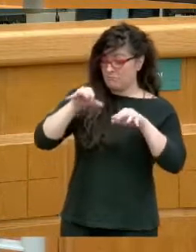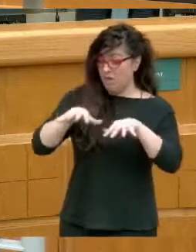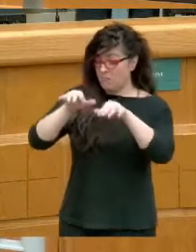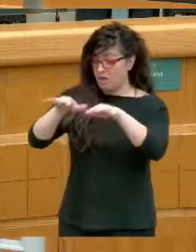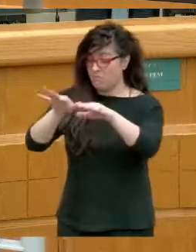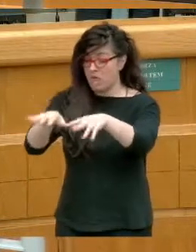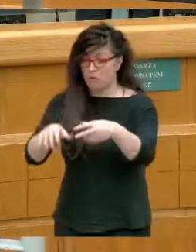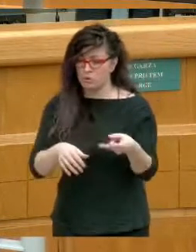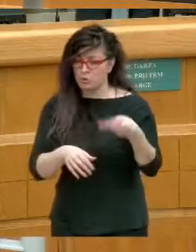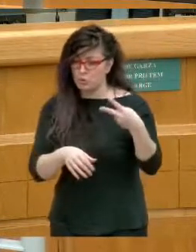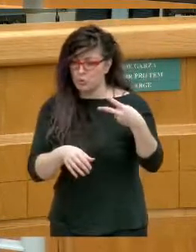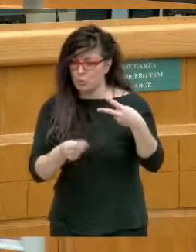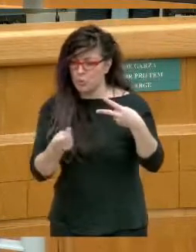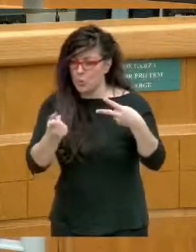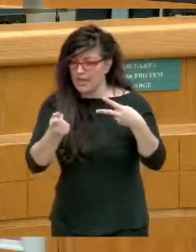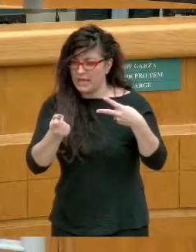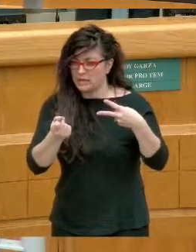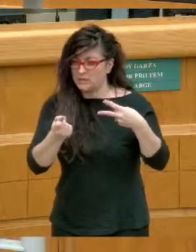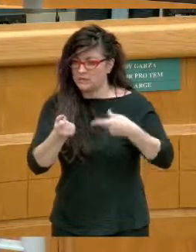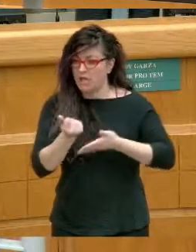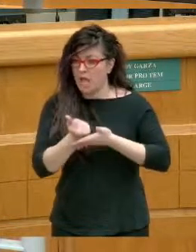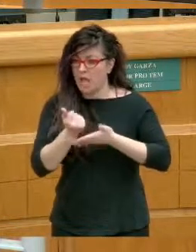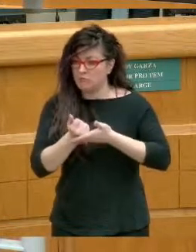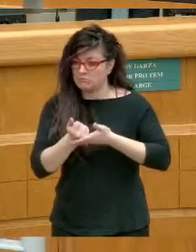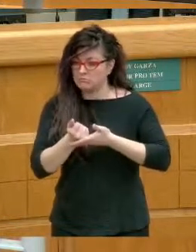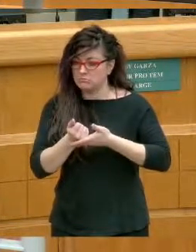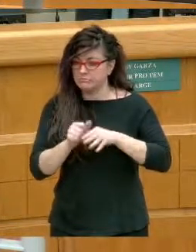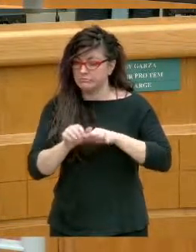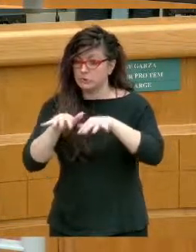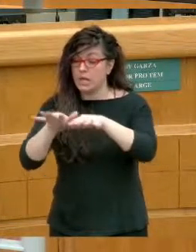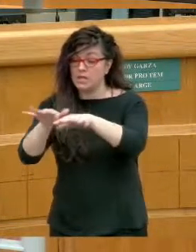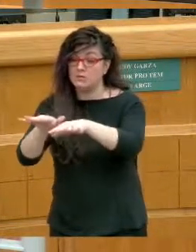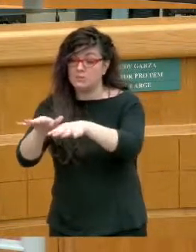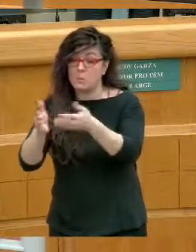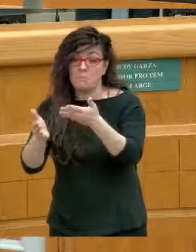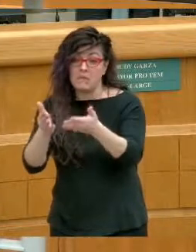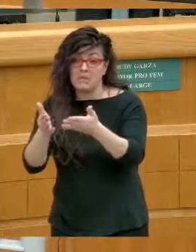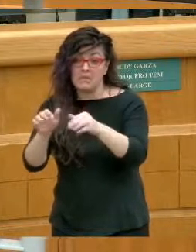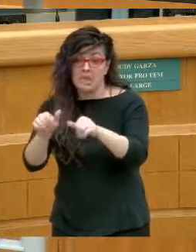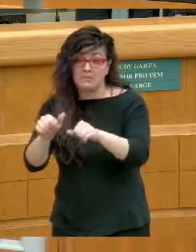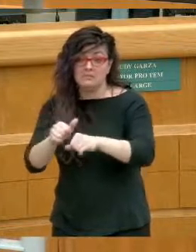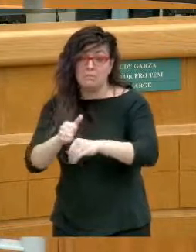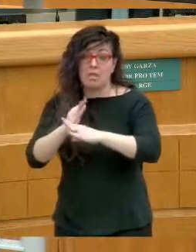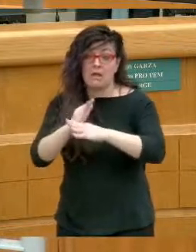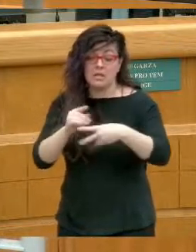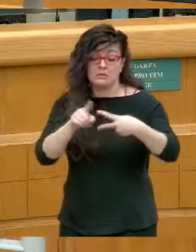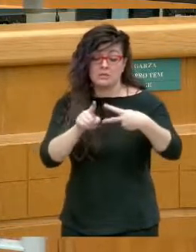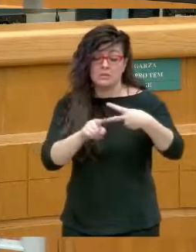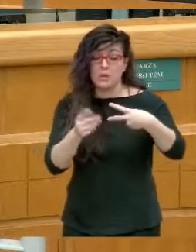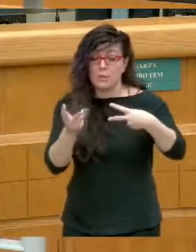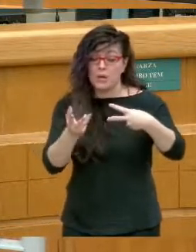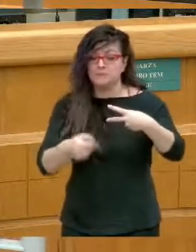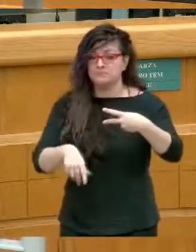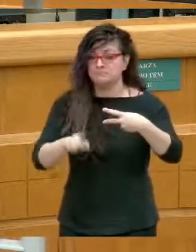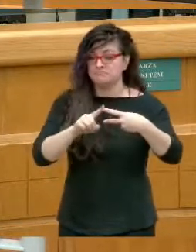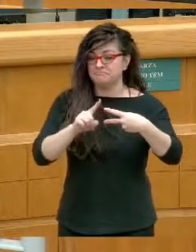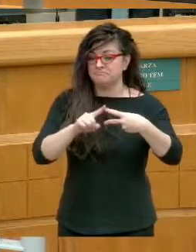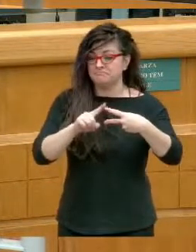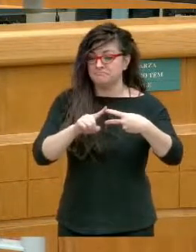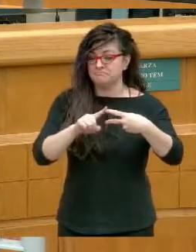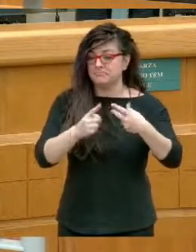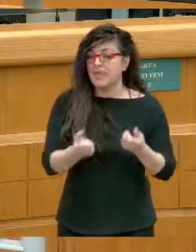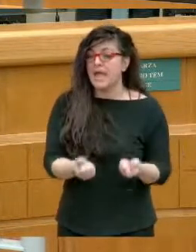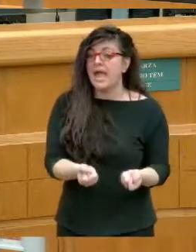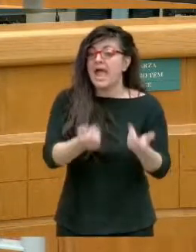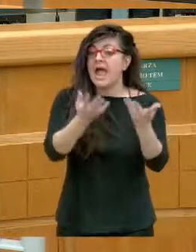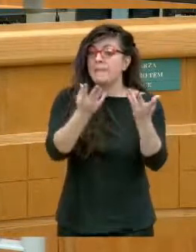it can cause it pretty quickly or slowly, depending on these two ingredients. So ingredient number one is the number of infected